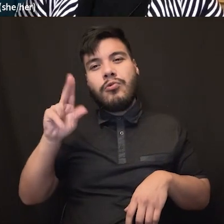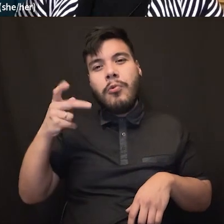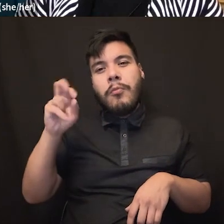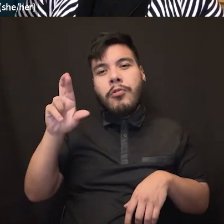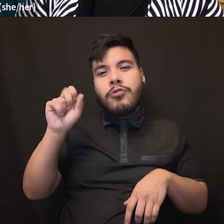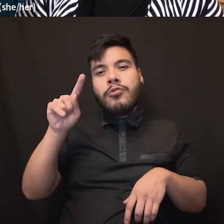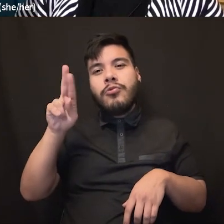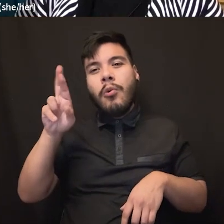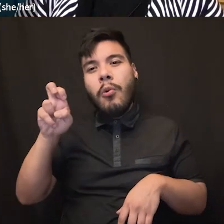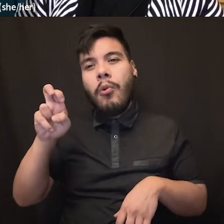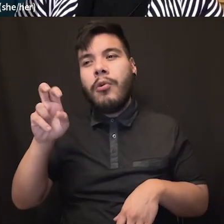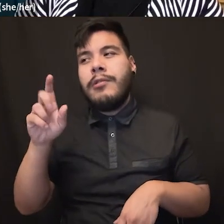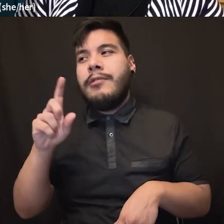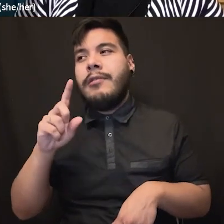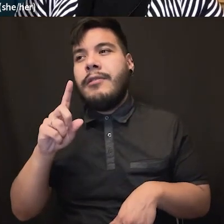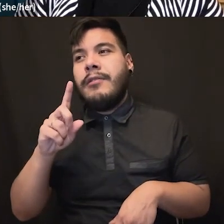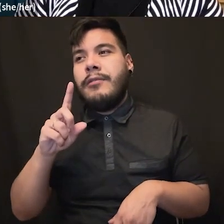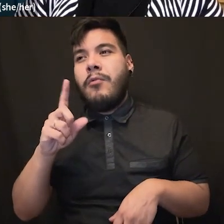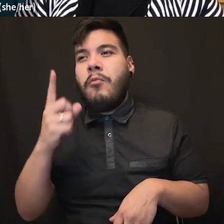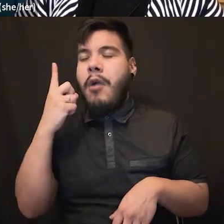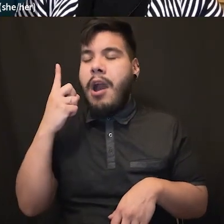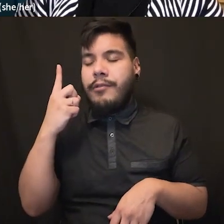actually like